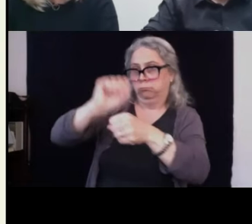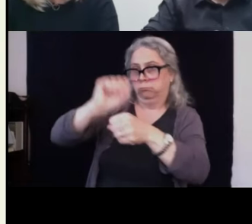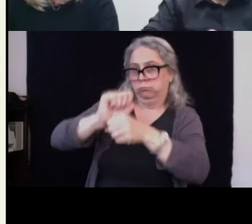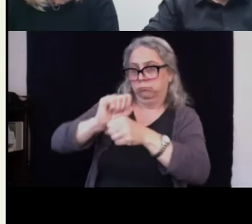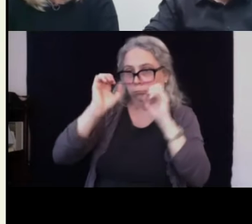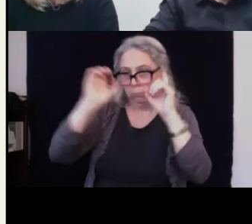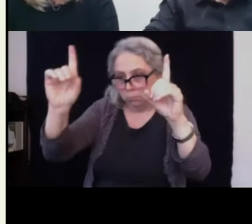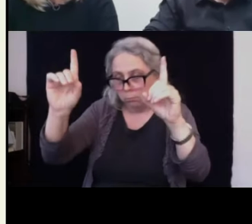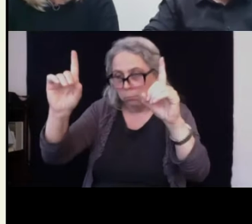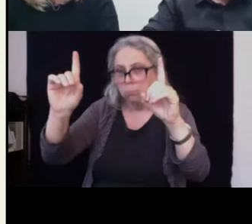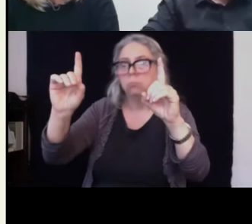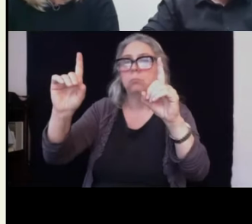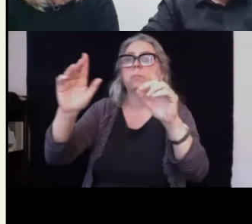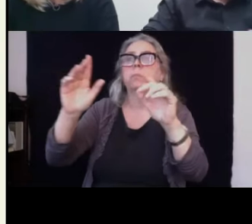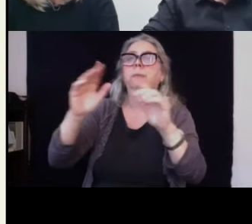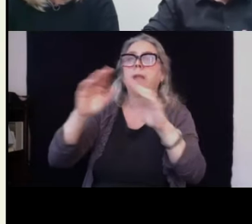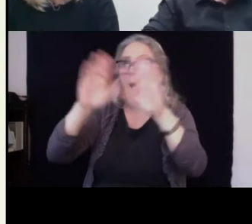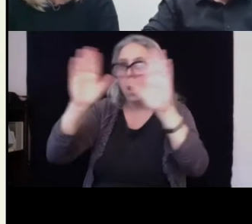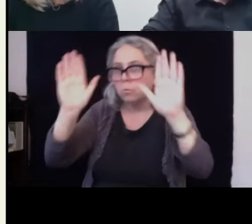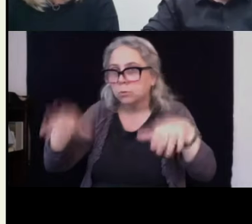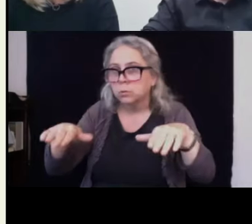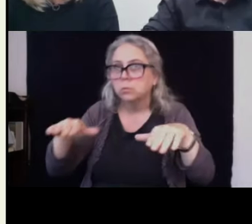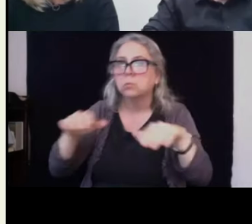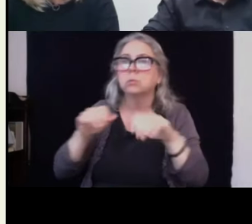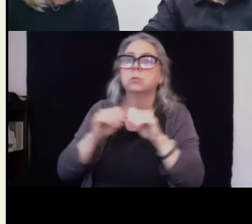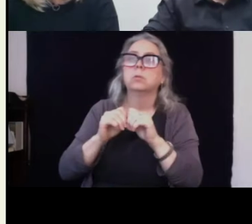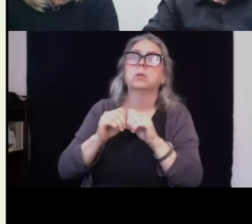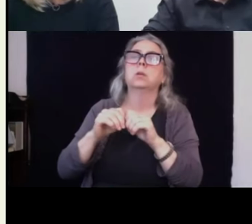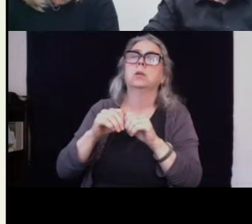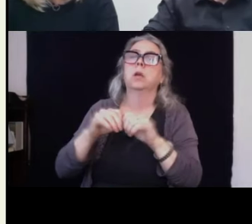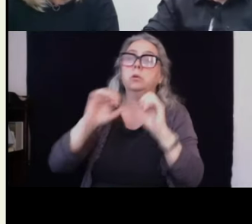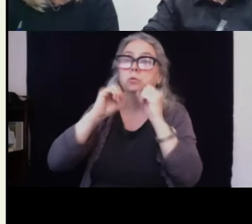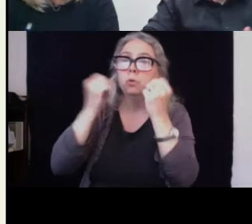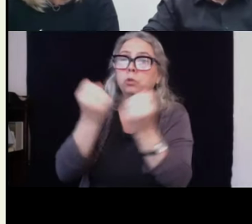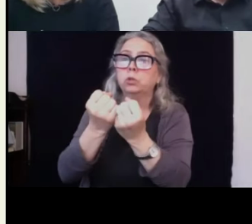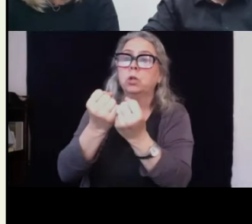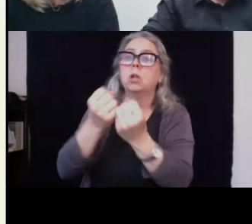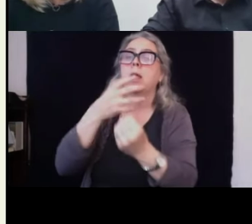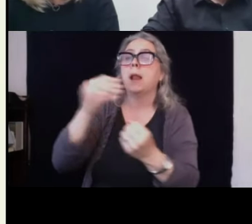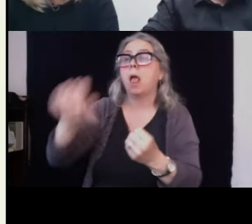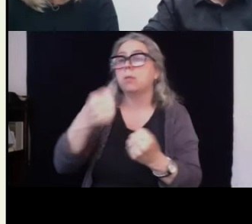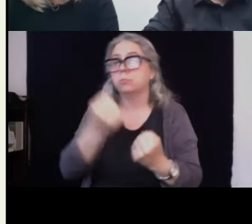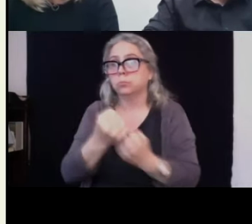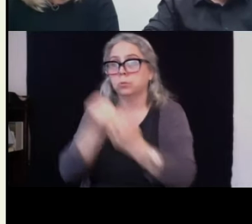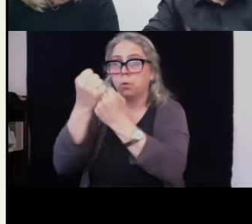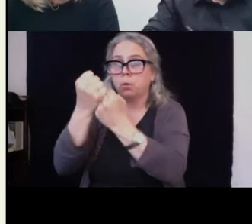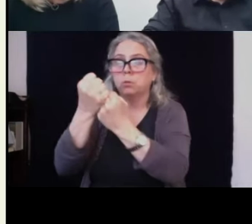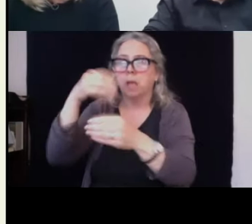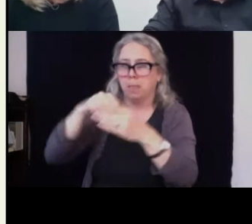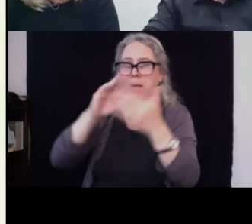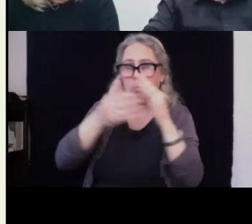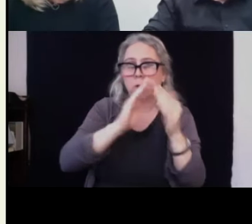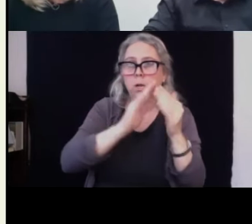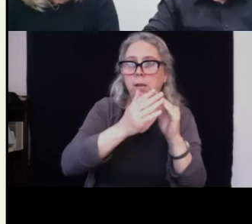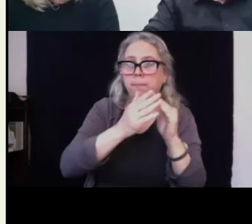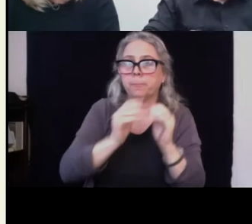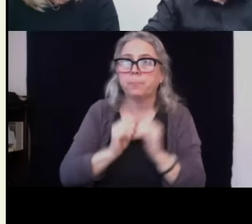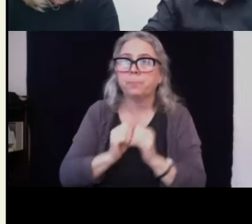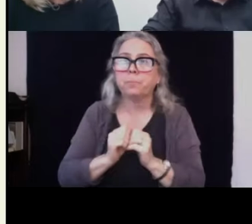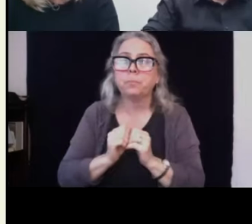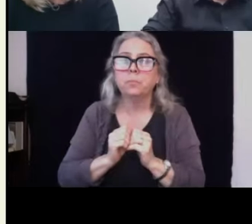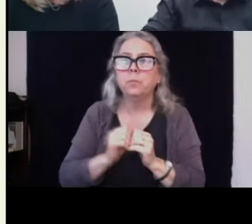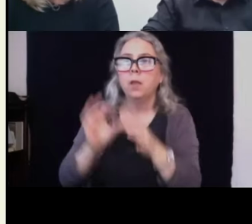education, housing, social and other supports in the community,